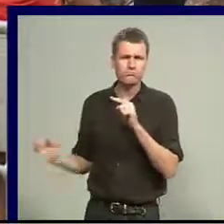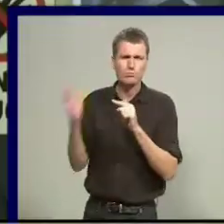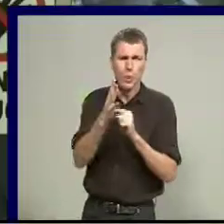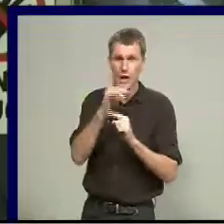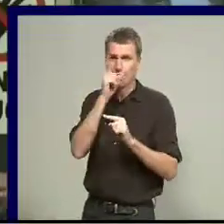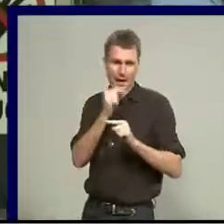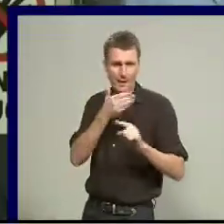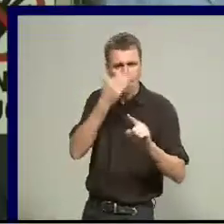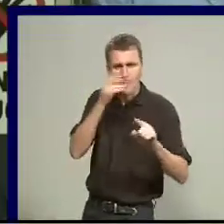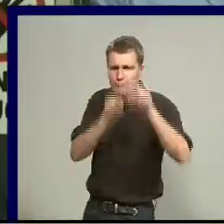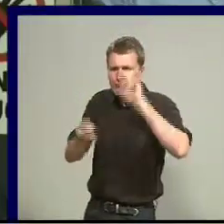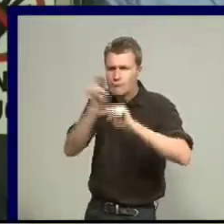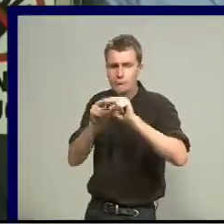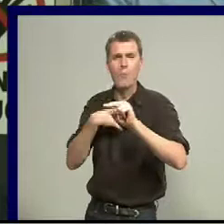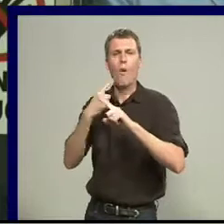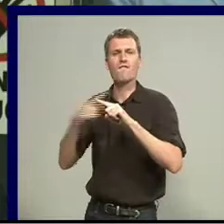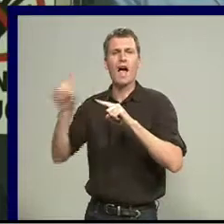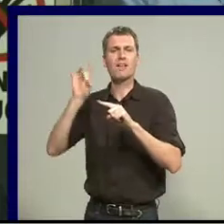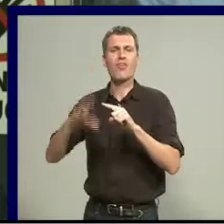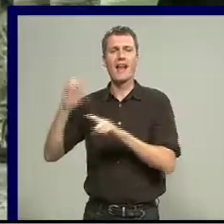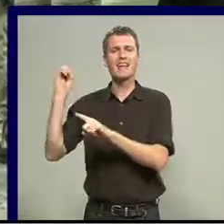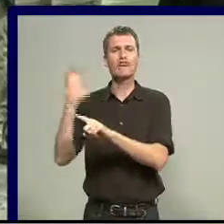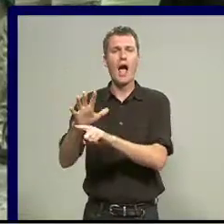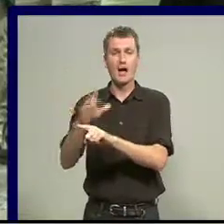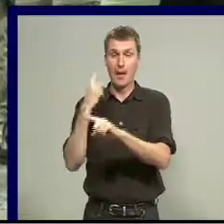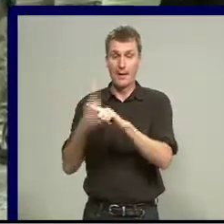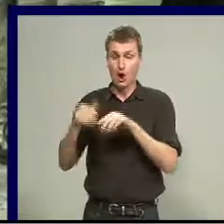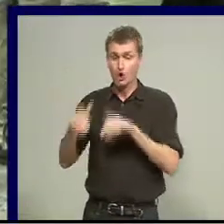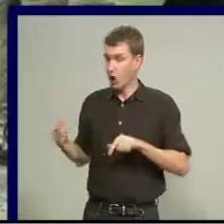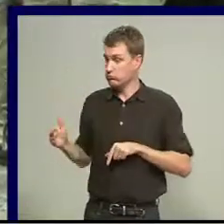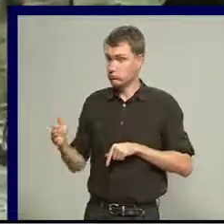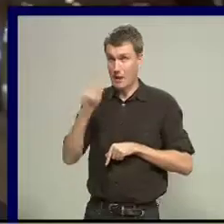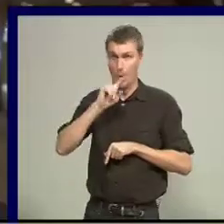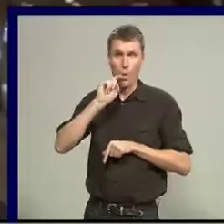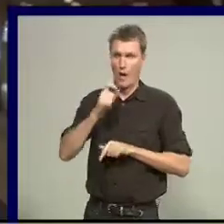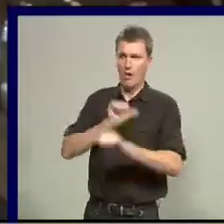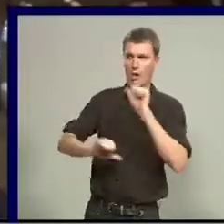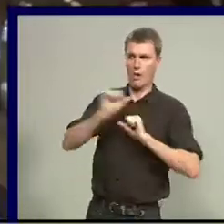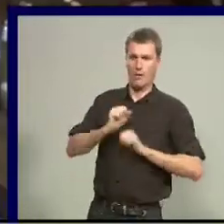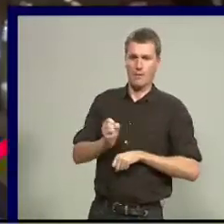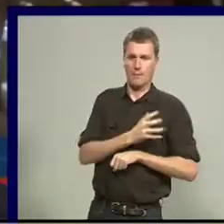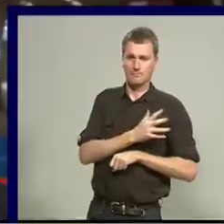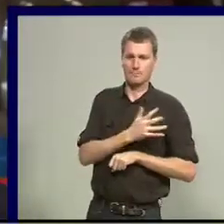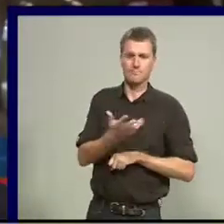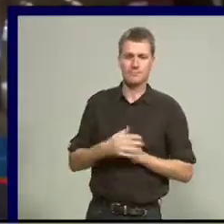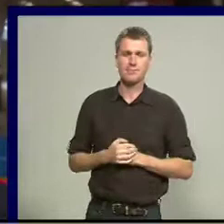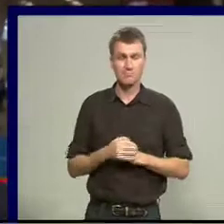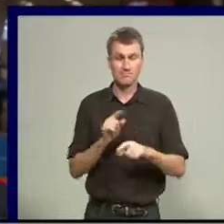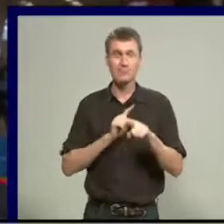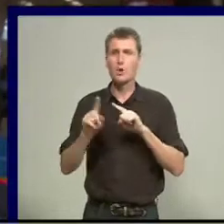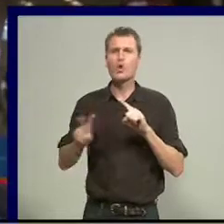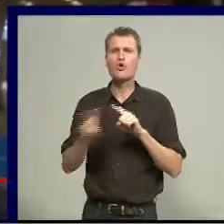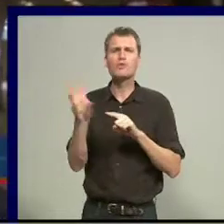than an X-ray machine, and their visual presence works as a deterrent. Tourists are bringing through everything. Most tourists want to bring a little bit of home with